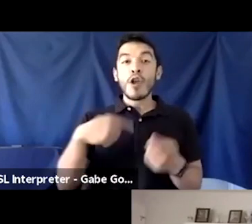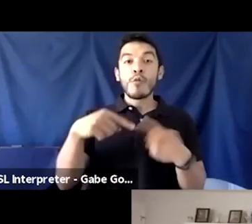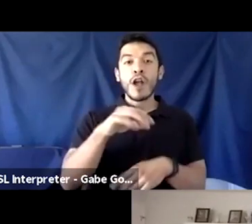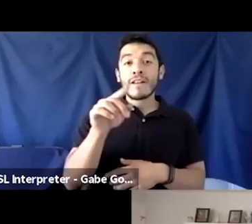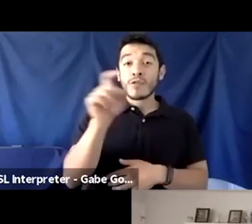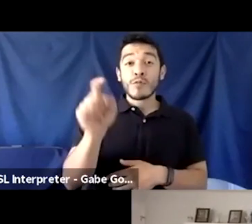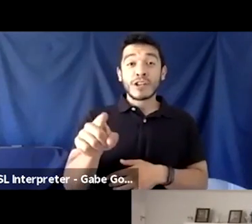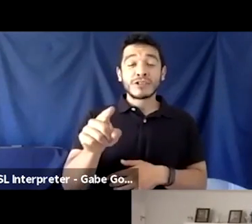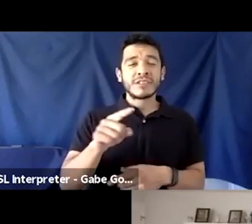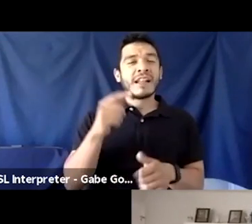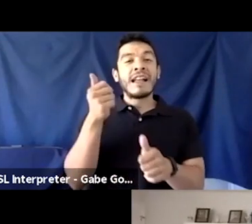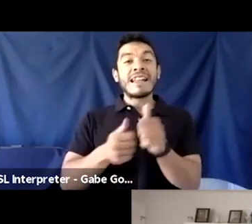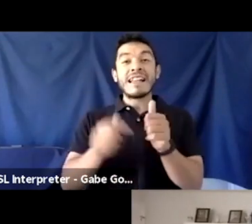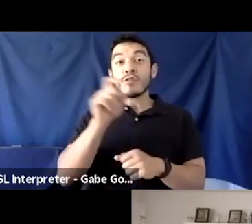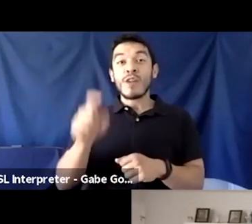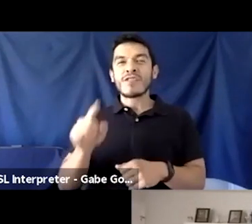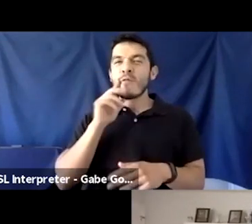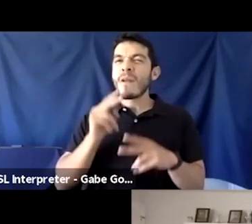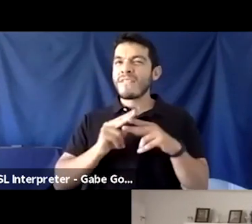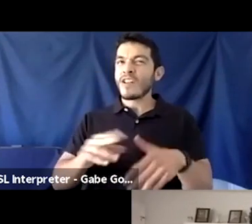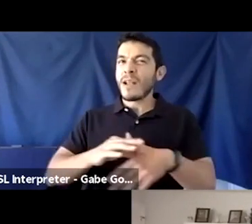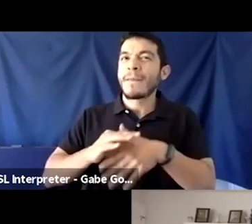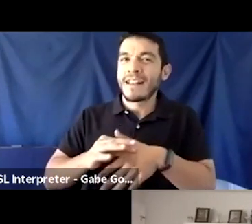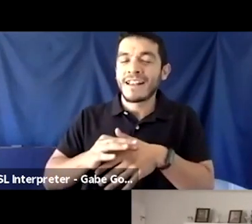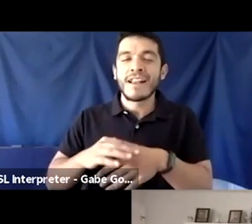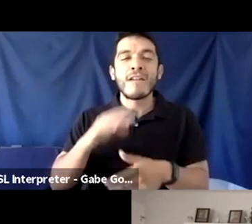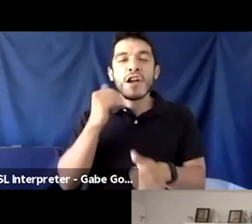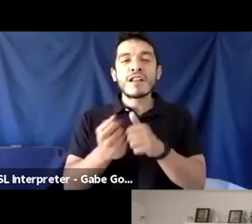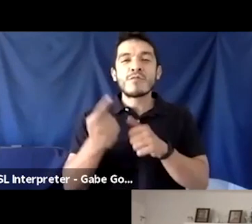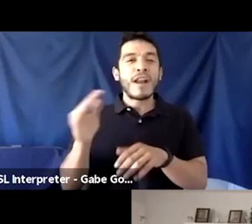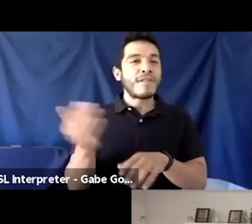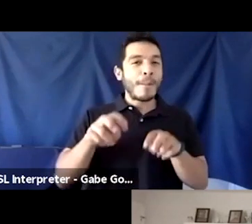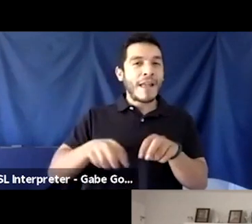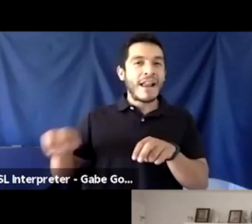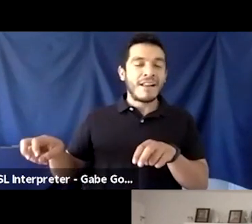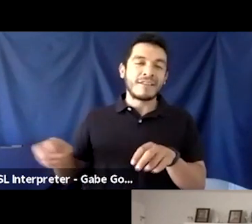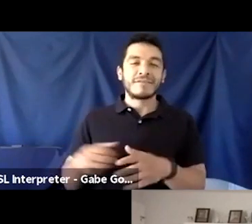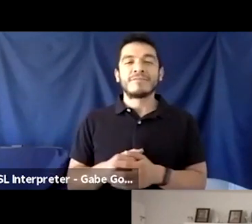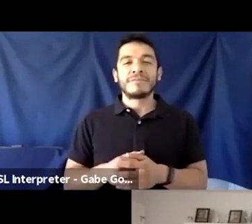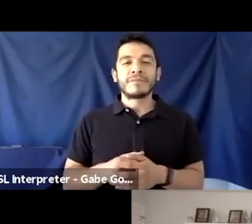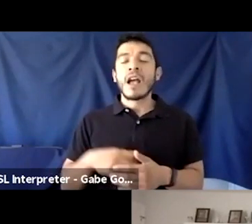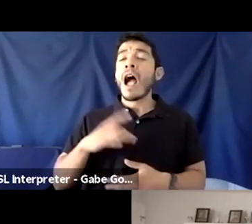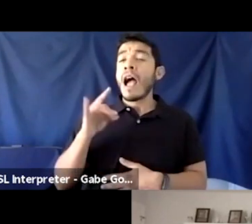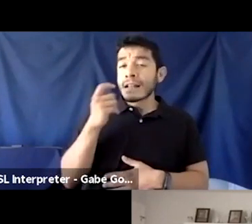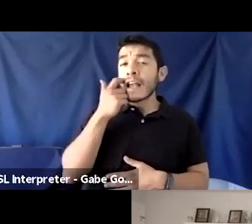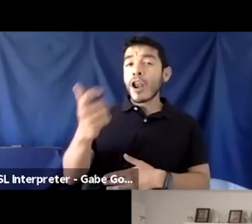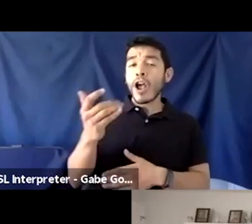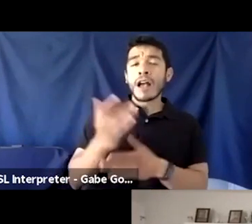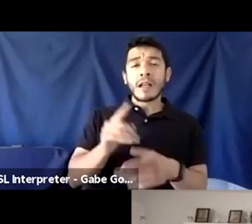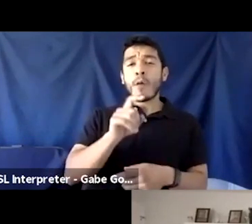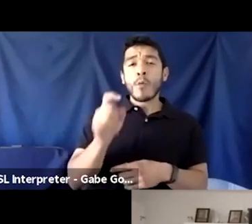each question is going to be kind of meaty for each one of our panelists. And we did take a look at some of the questions that came in